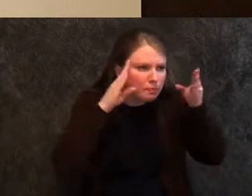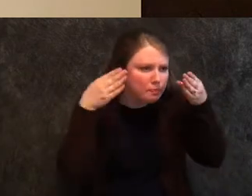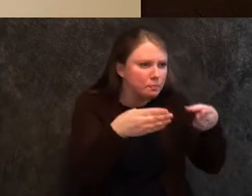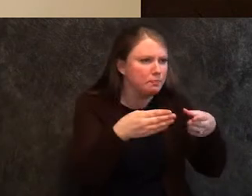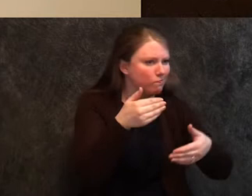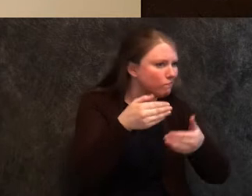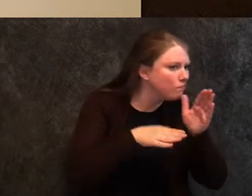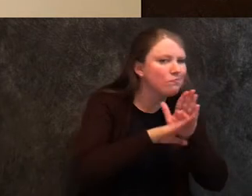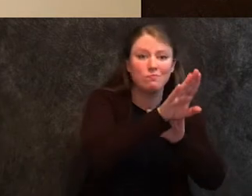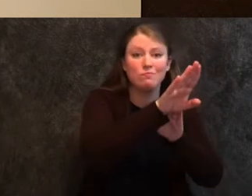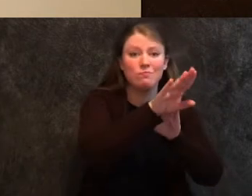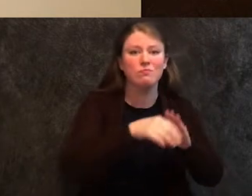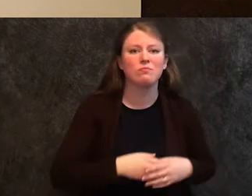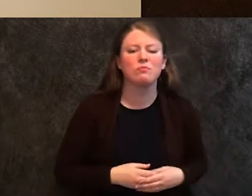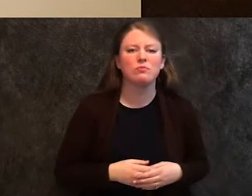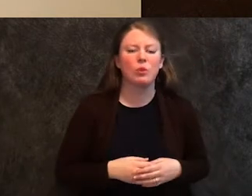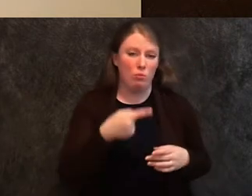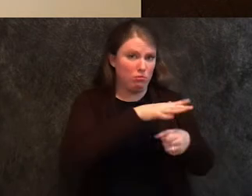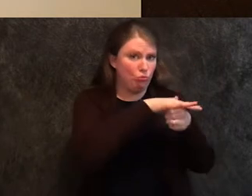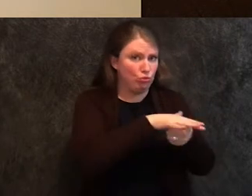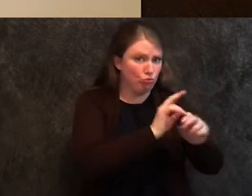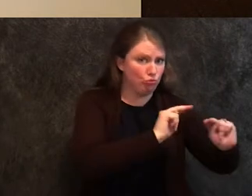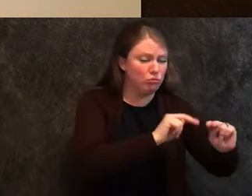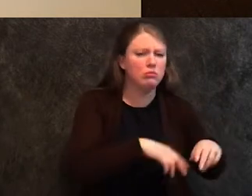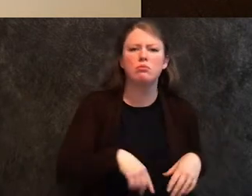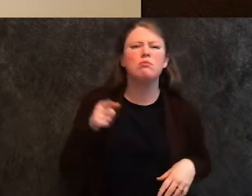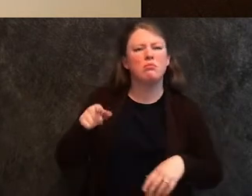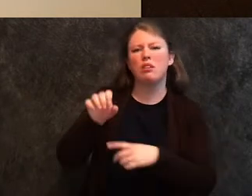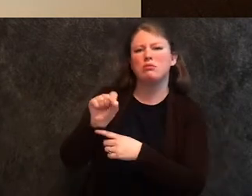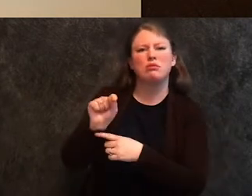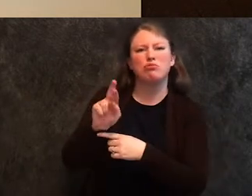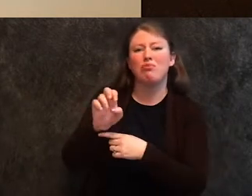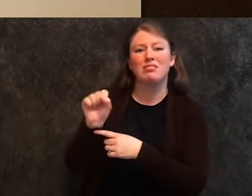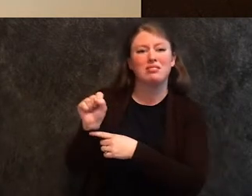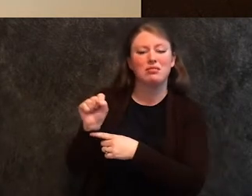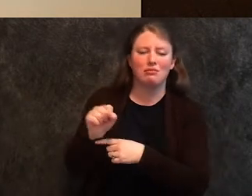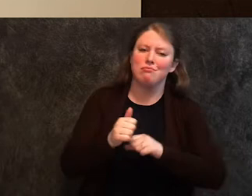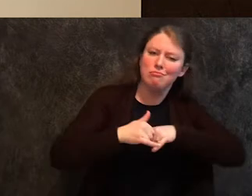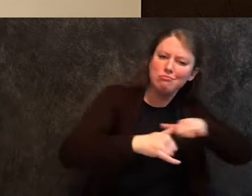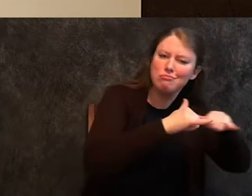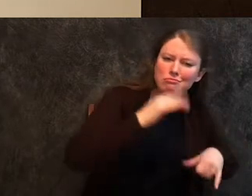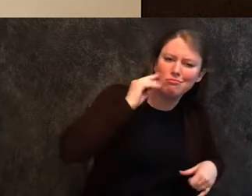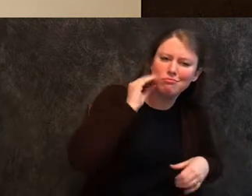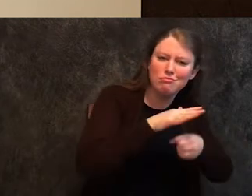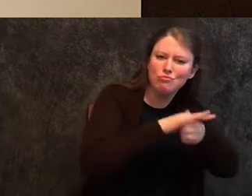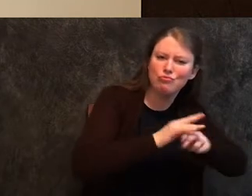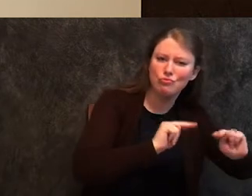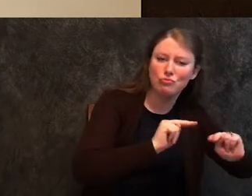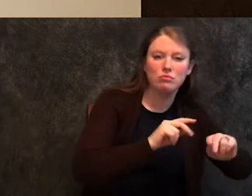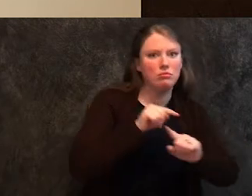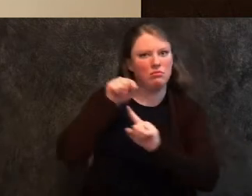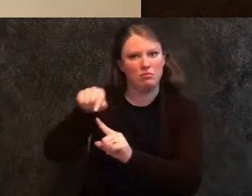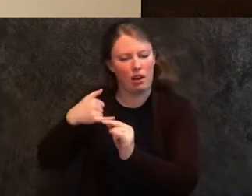productive outcomes. So what's the difference between pressure and stress? We all feel pressure. Stress is when we add in rumination,